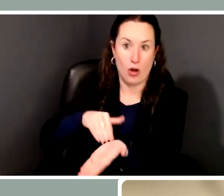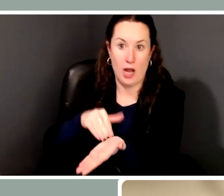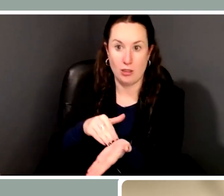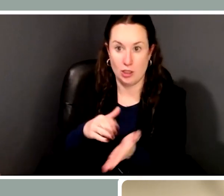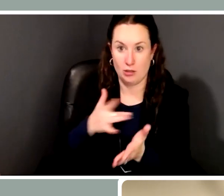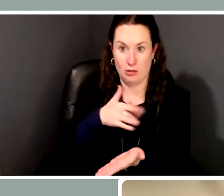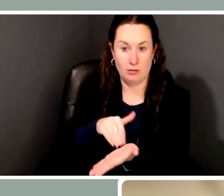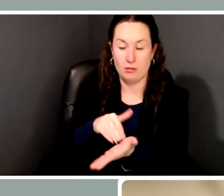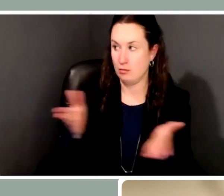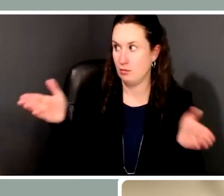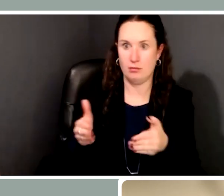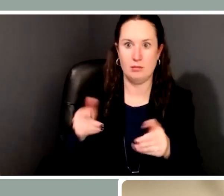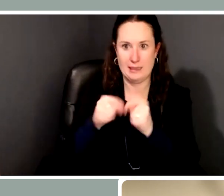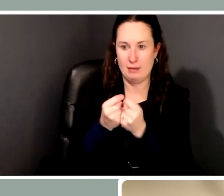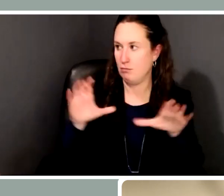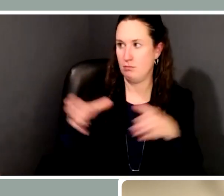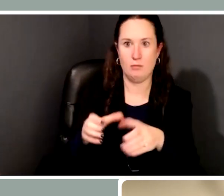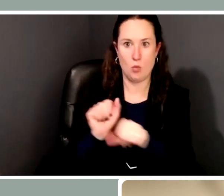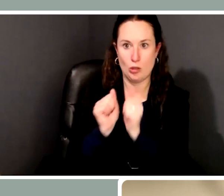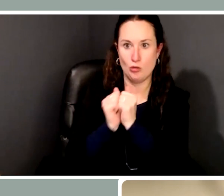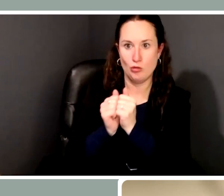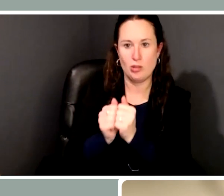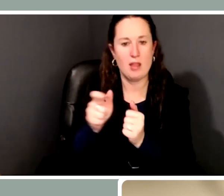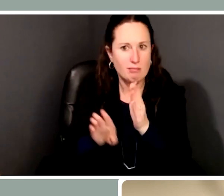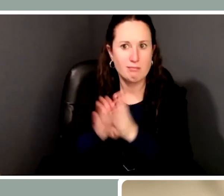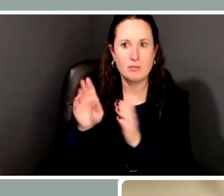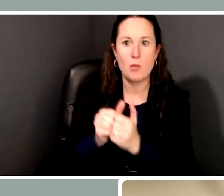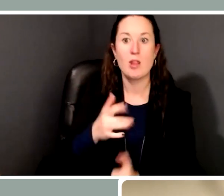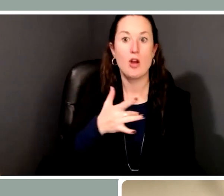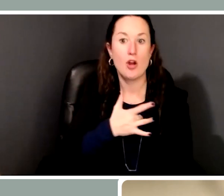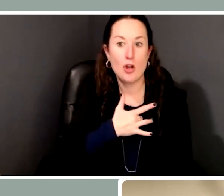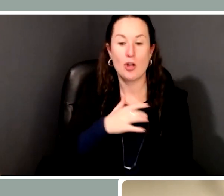of cardiology that has sort of evolved with these cardio-oncologists.